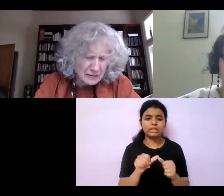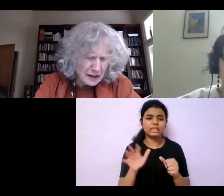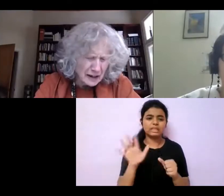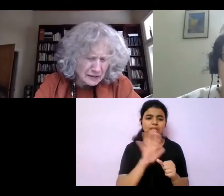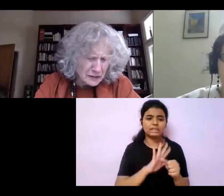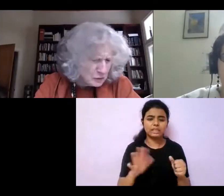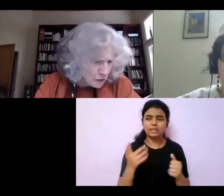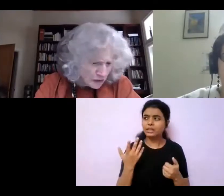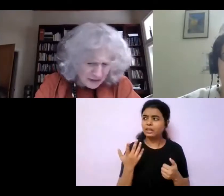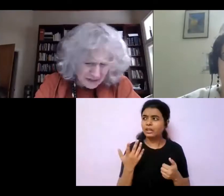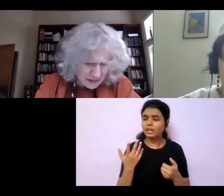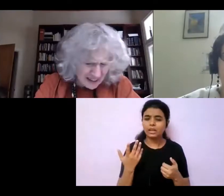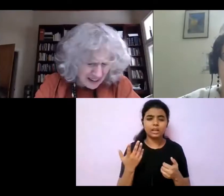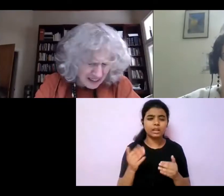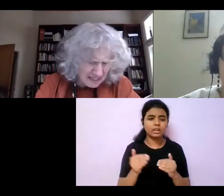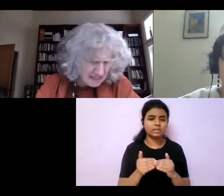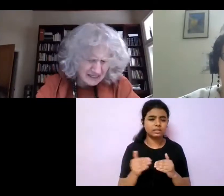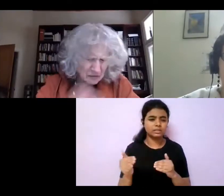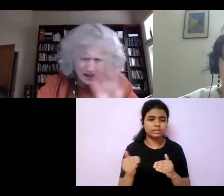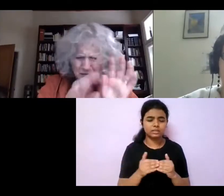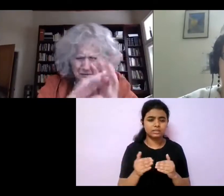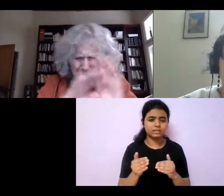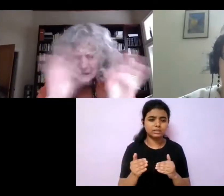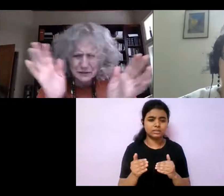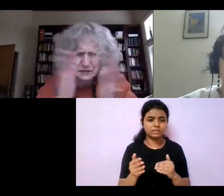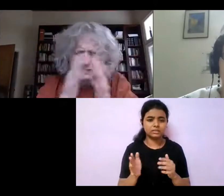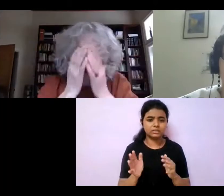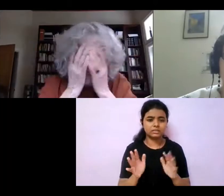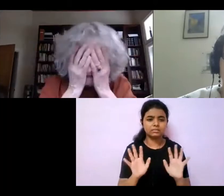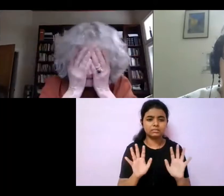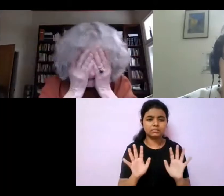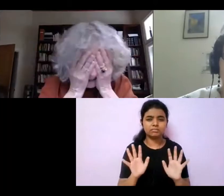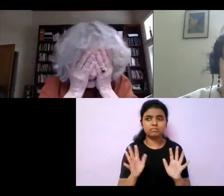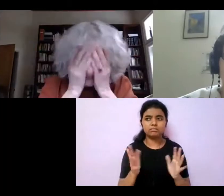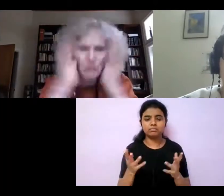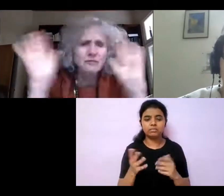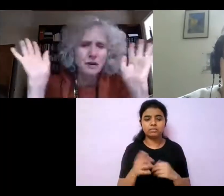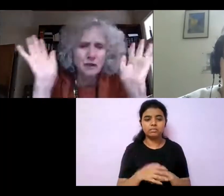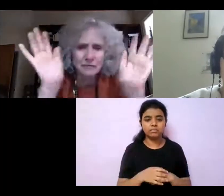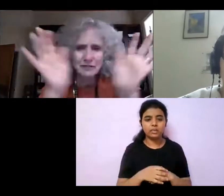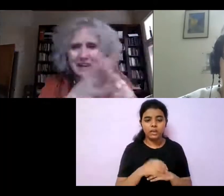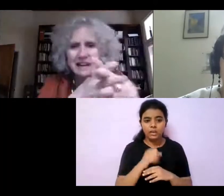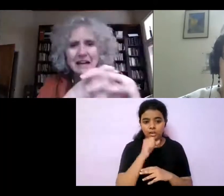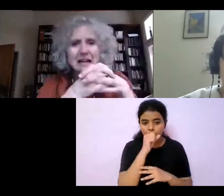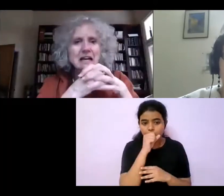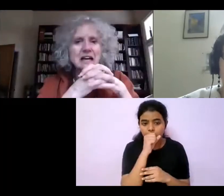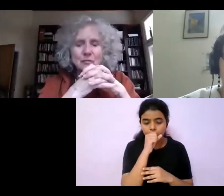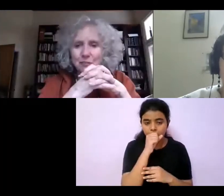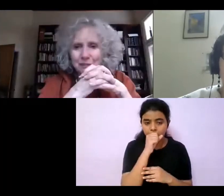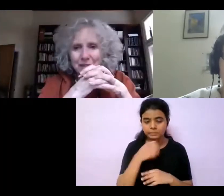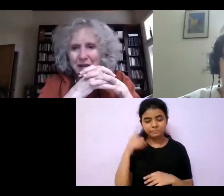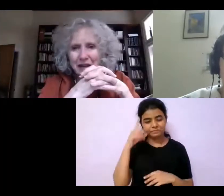of newborns, I mean, I think someone like Peter Singer is so far off.